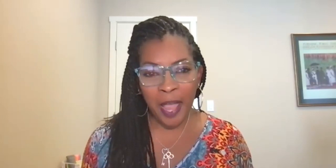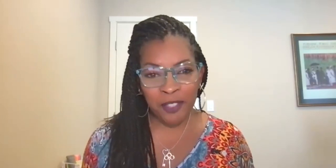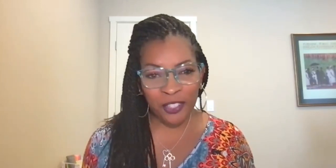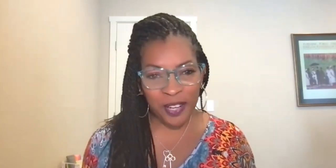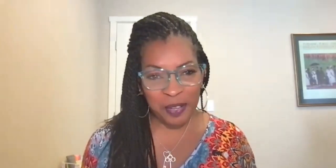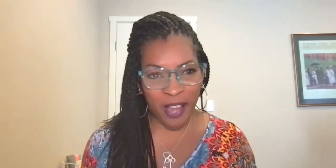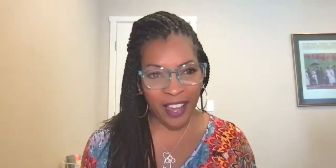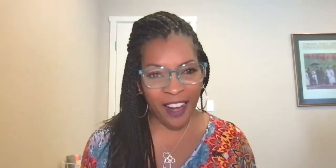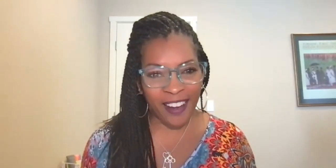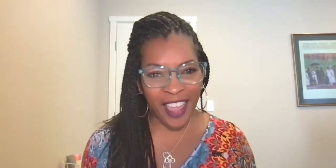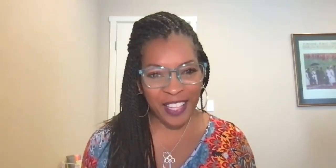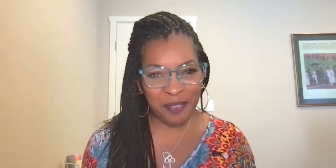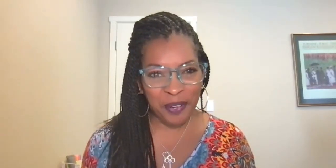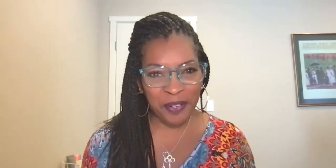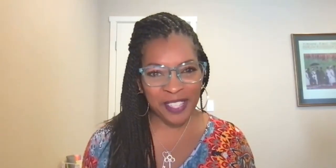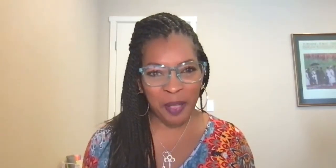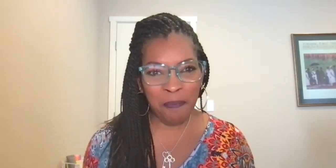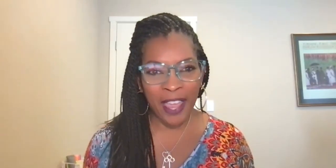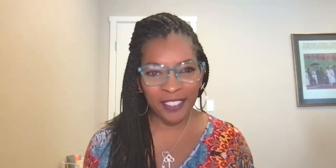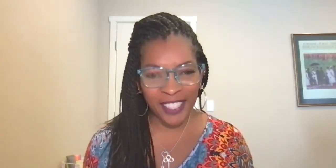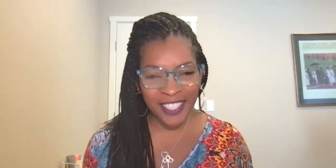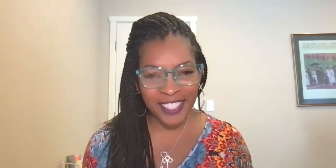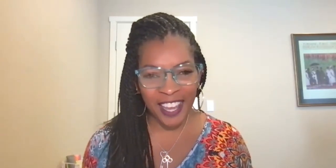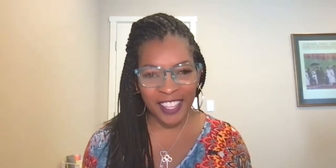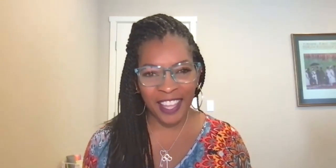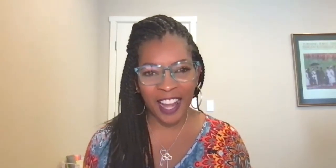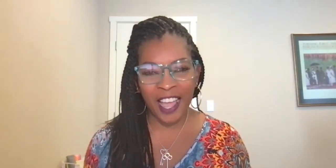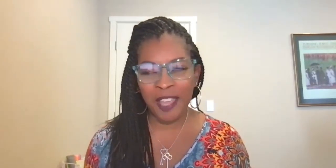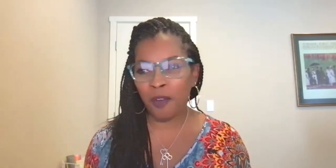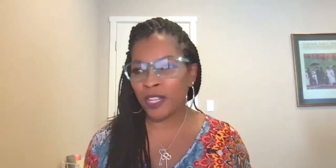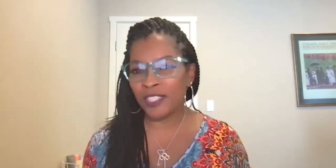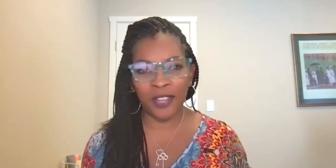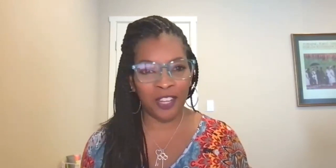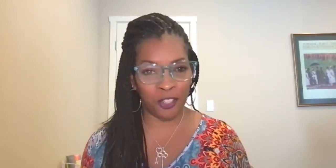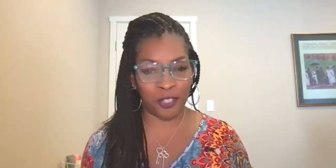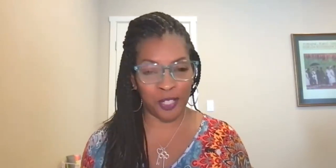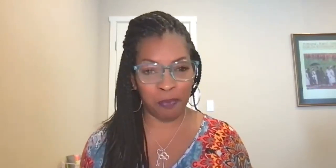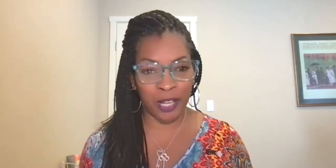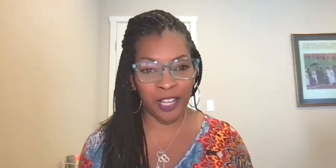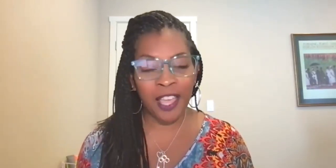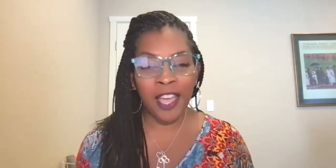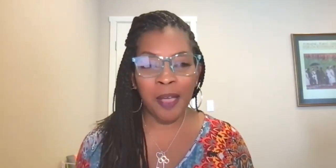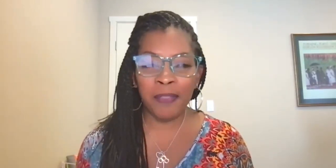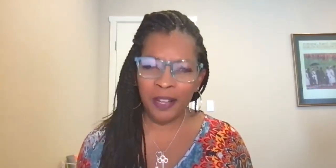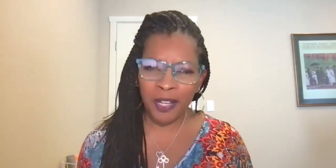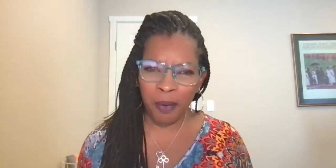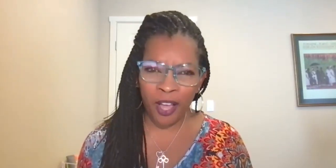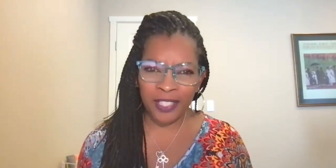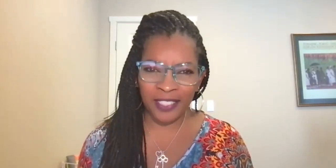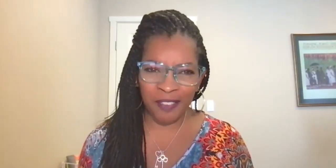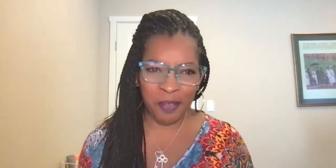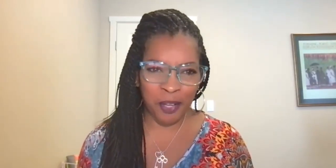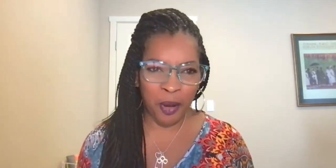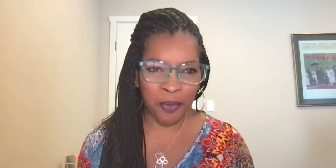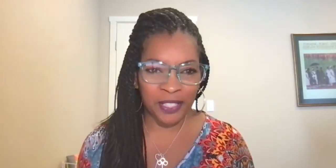I am joined by our expert panelist that I am going to introduce, but then I'm going to pause